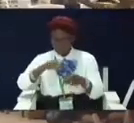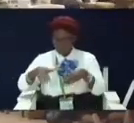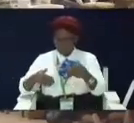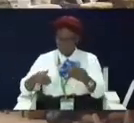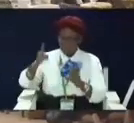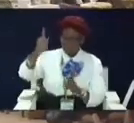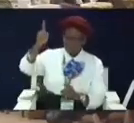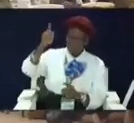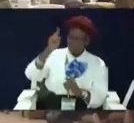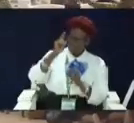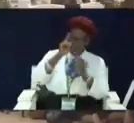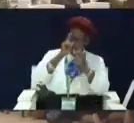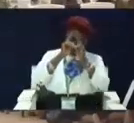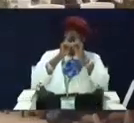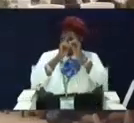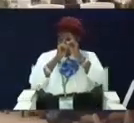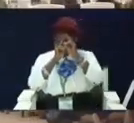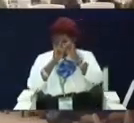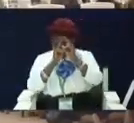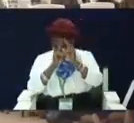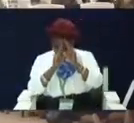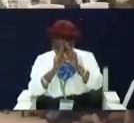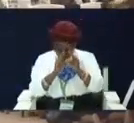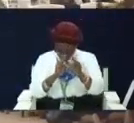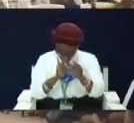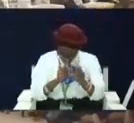We give you